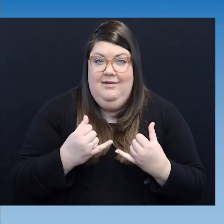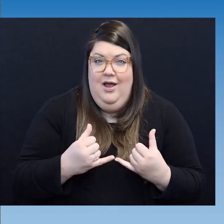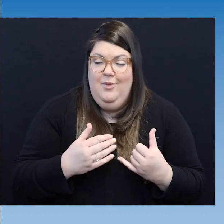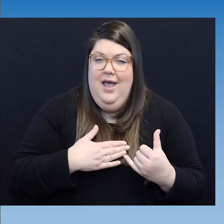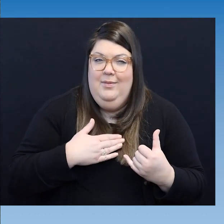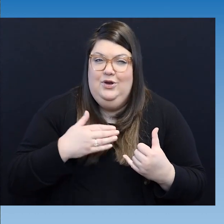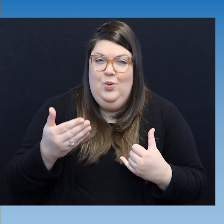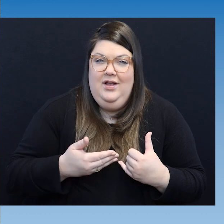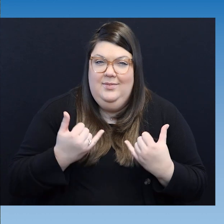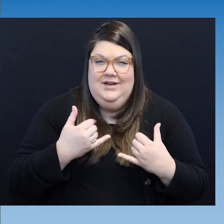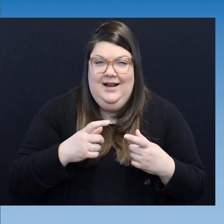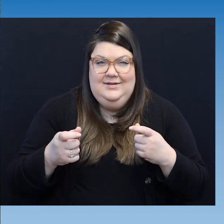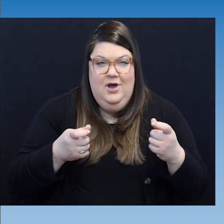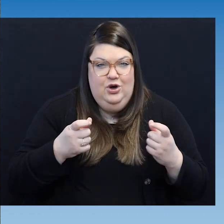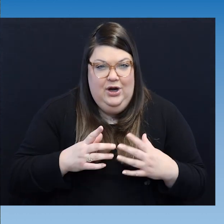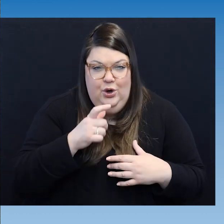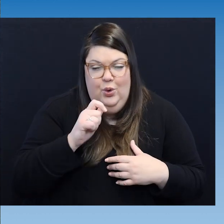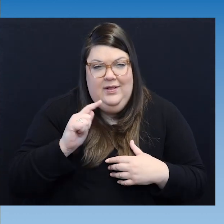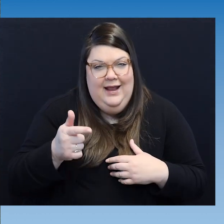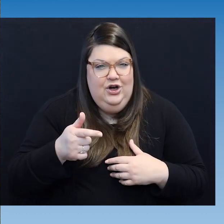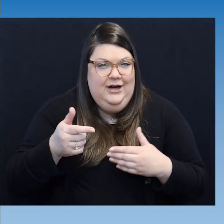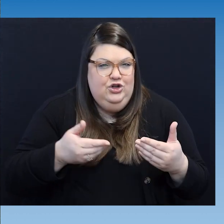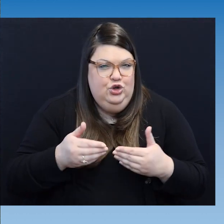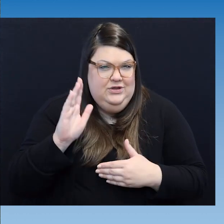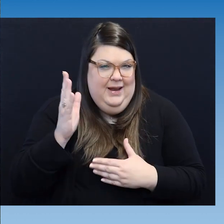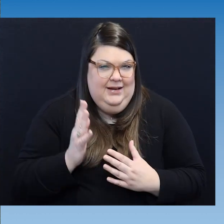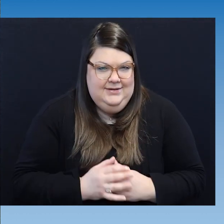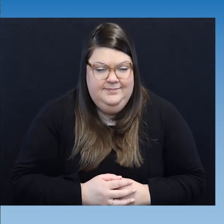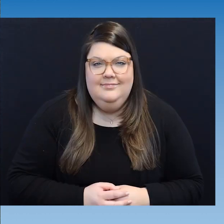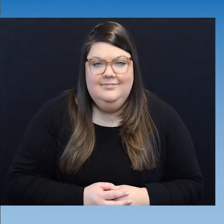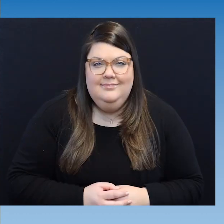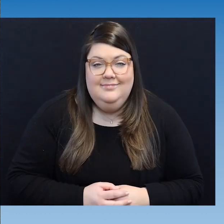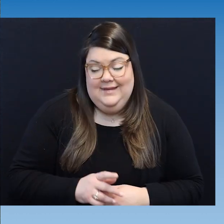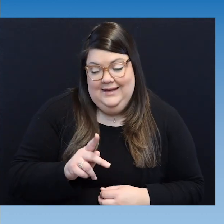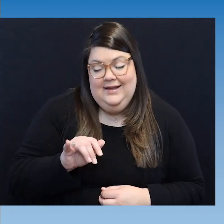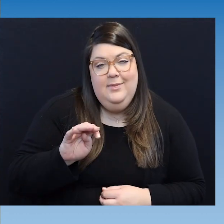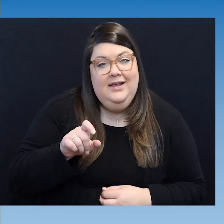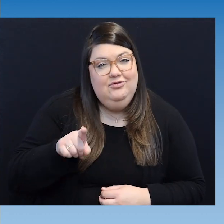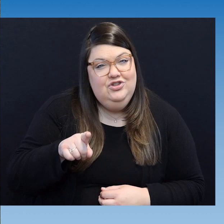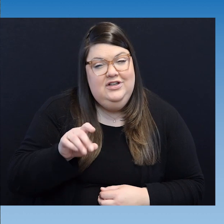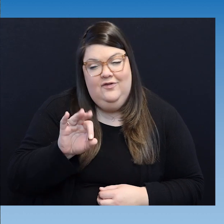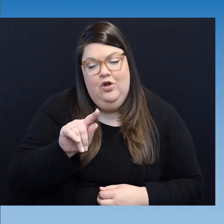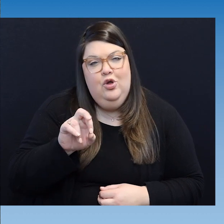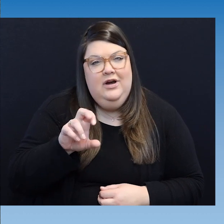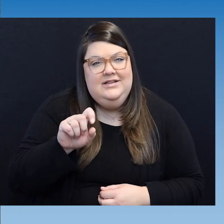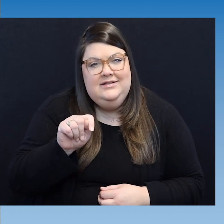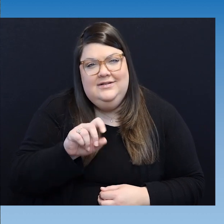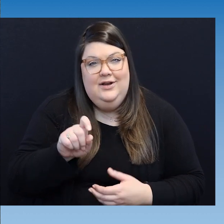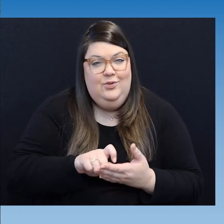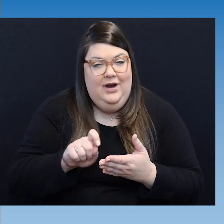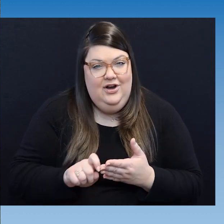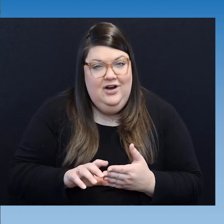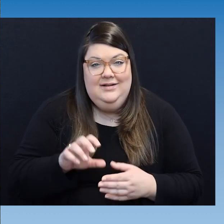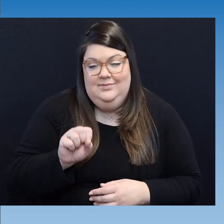I'm happy to welcome tonight's moderator, who will later introduce the panelist. Kimmy Isel is a folklorist and writer. At the Southwest